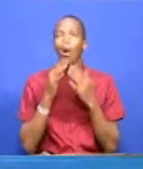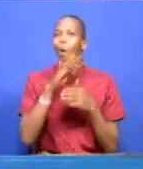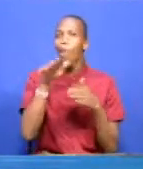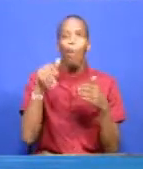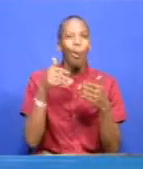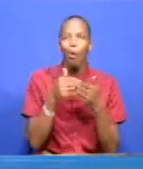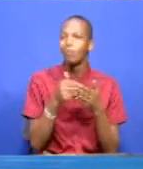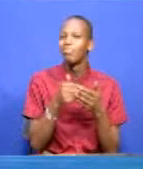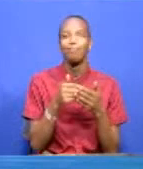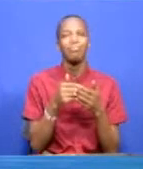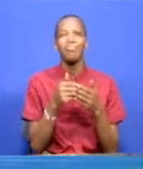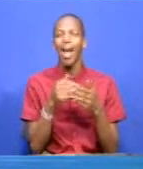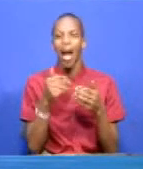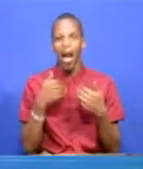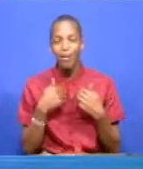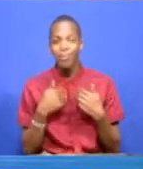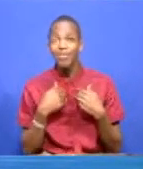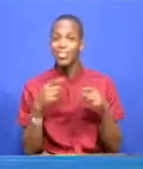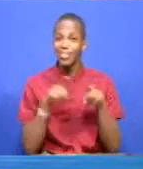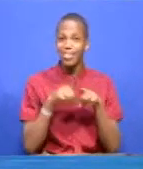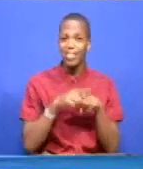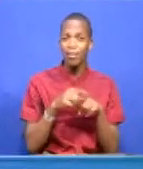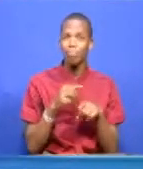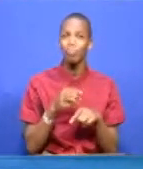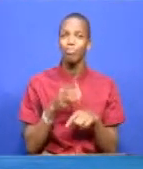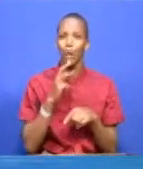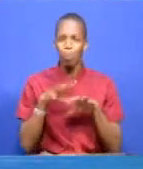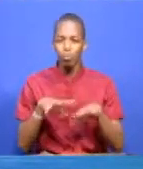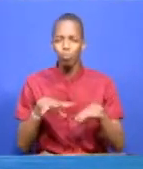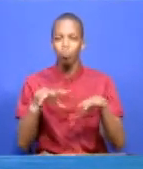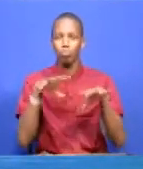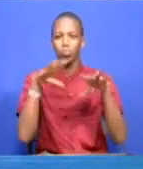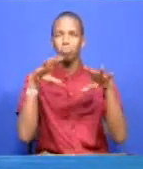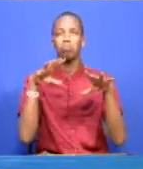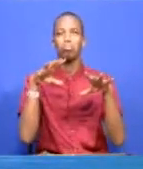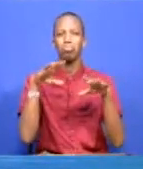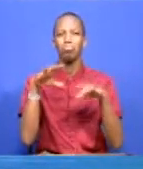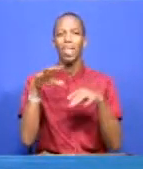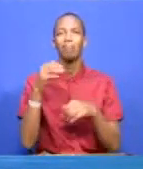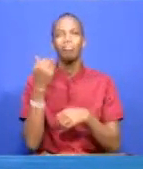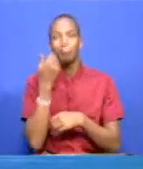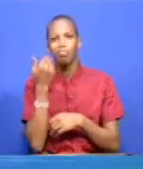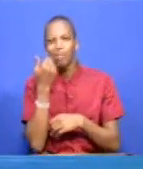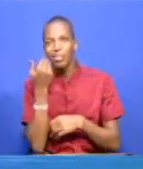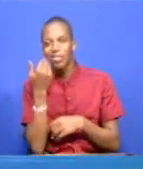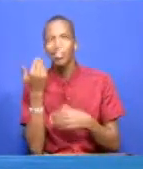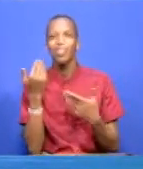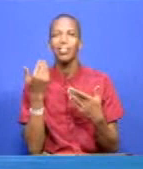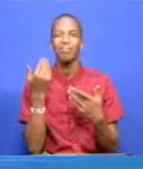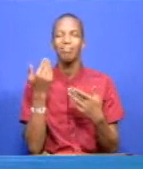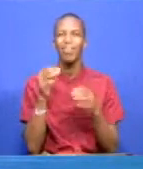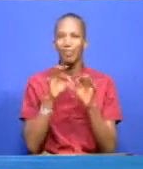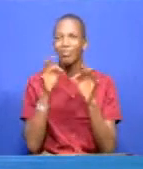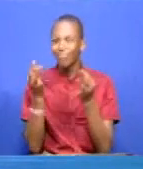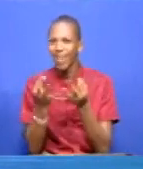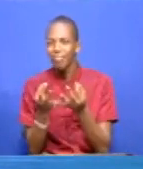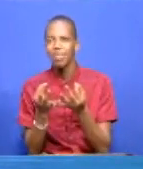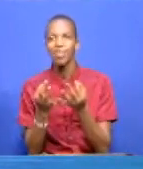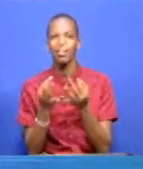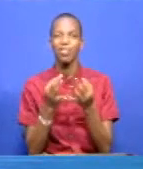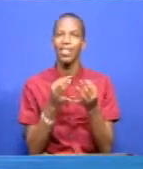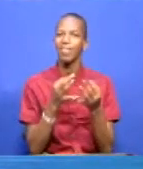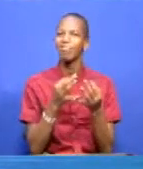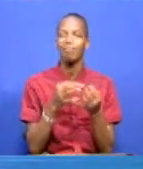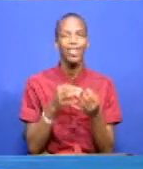like floods, outbreak of cholera, locusts, and mudslides are causing the families and especially the